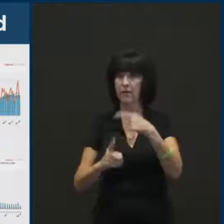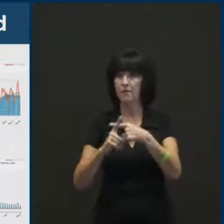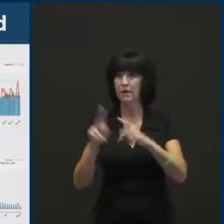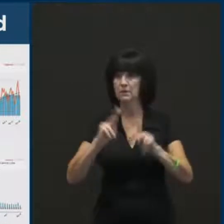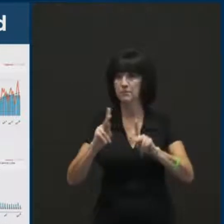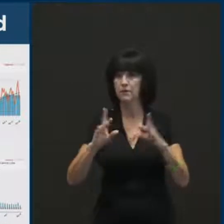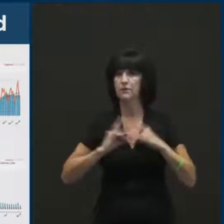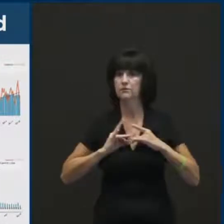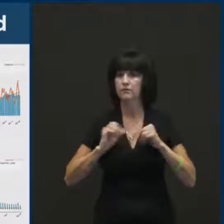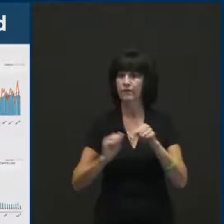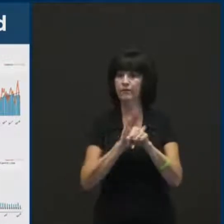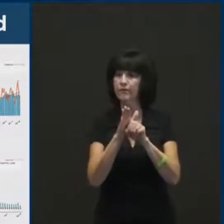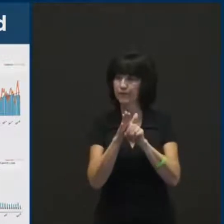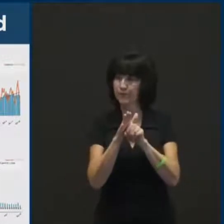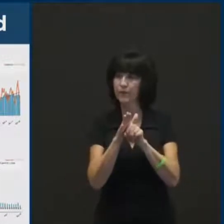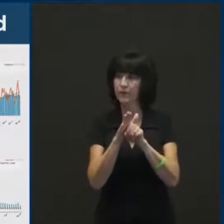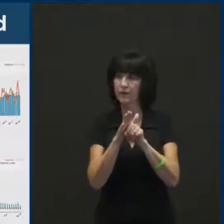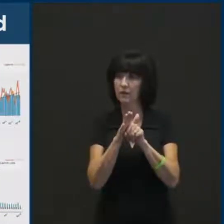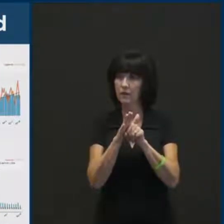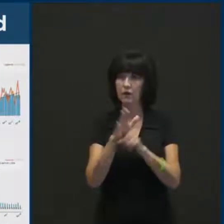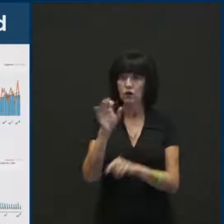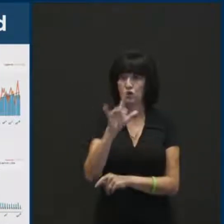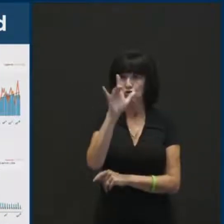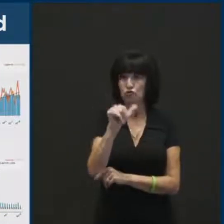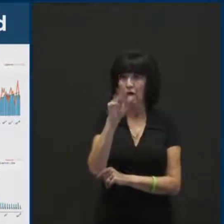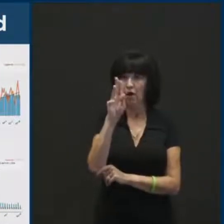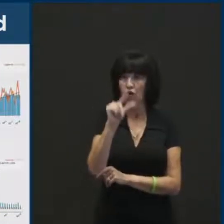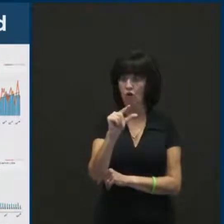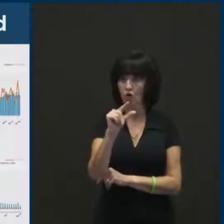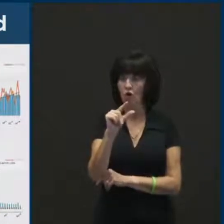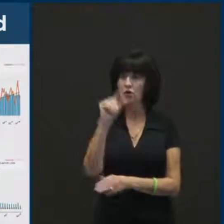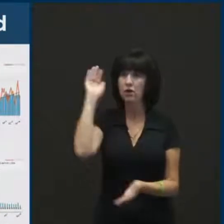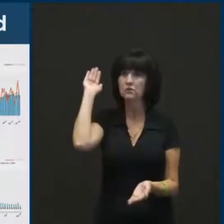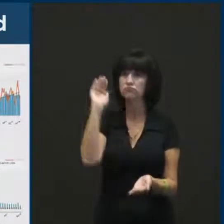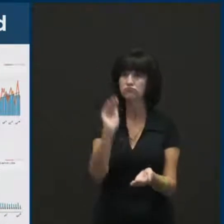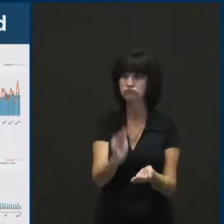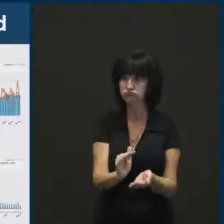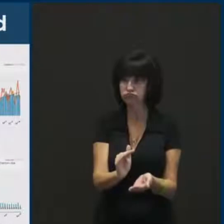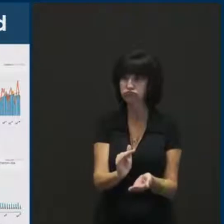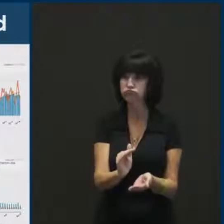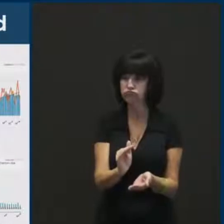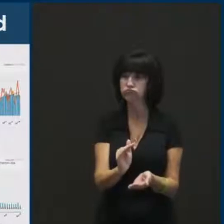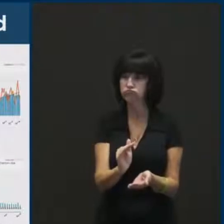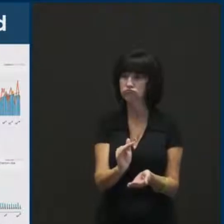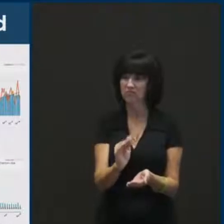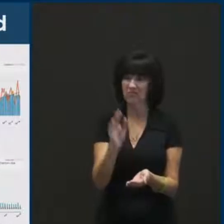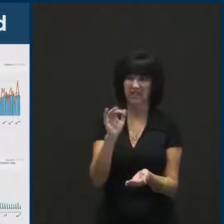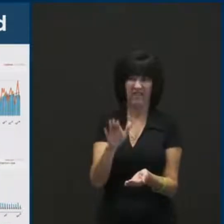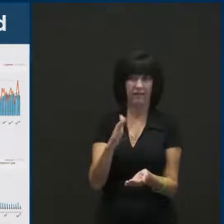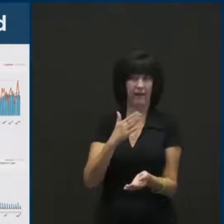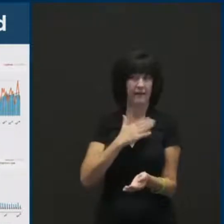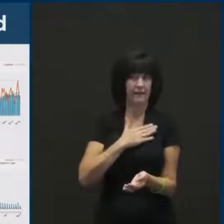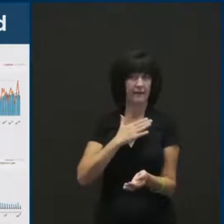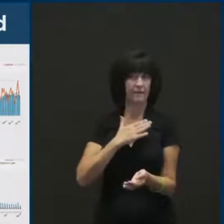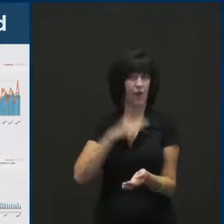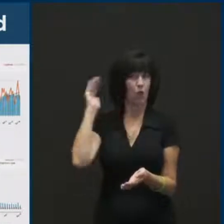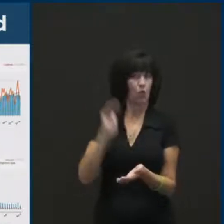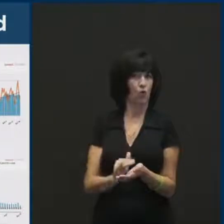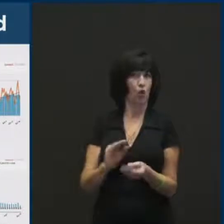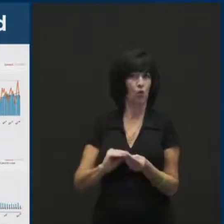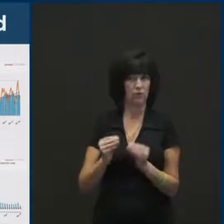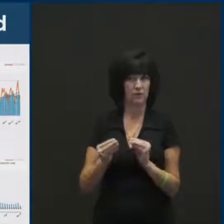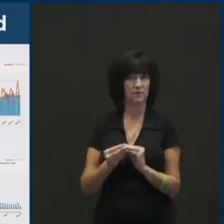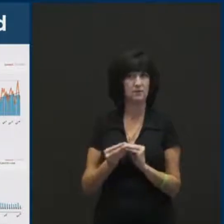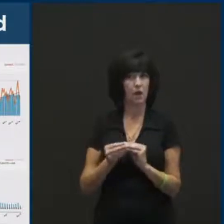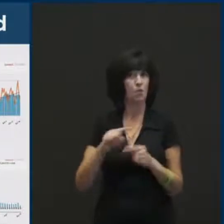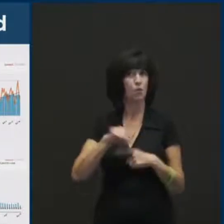a low there in July and August, which is probably the low point of new positive cases going back